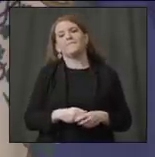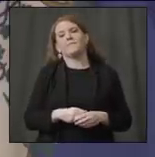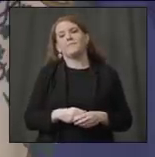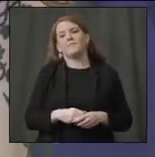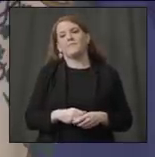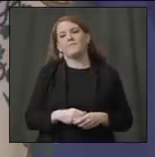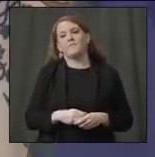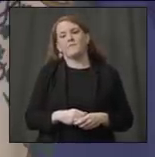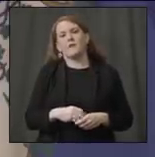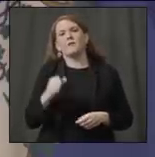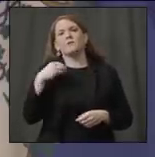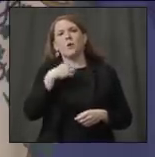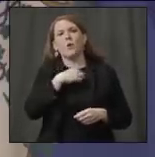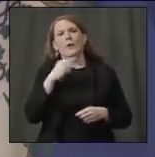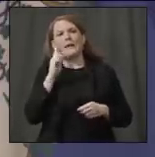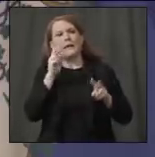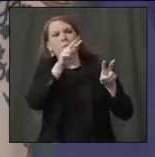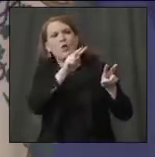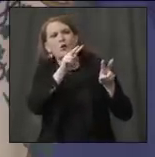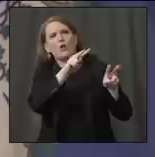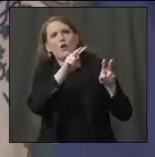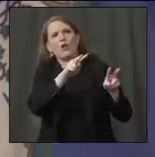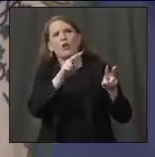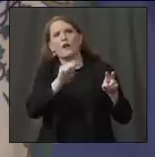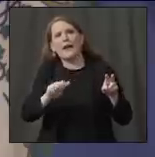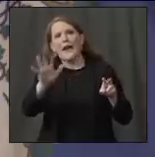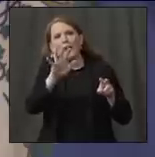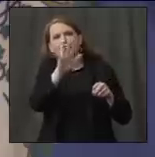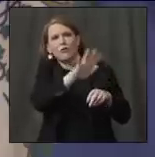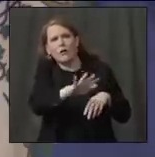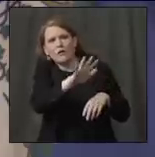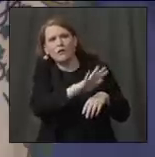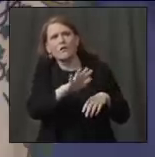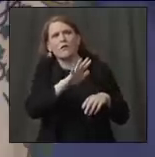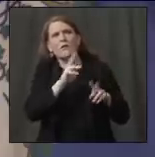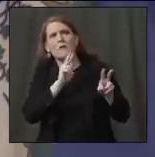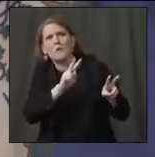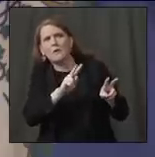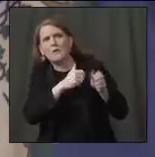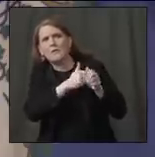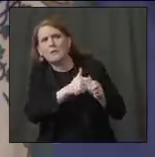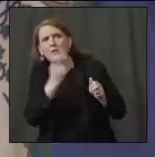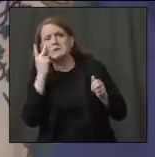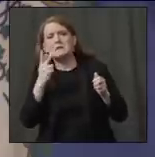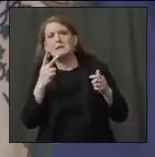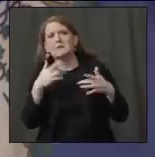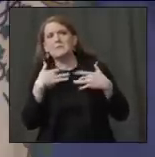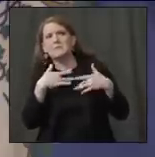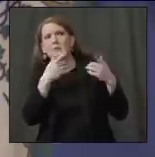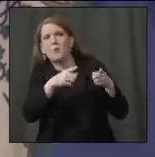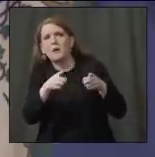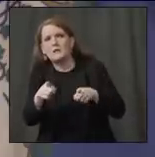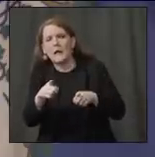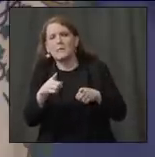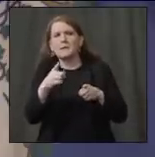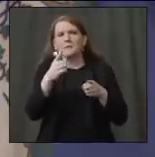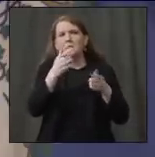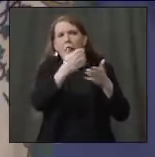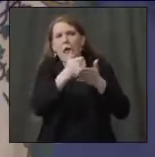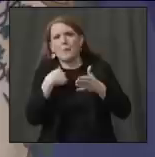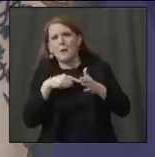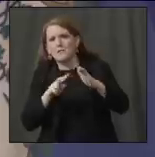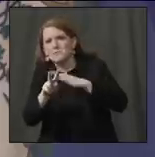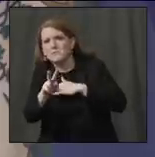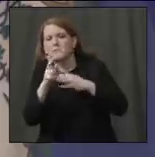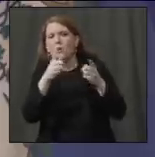Asia to see what the heck's going on, what we can expect. It's sort of the tale of two cities over there. You've got places